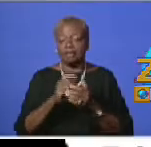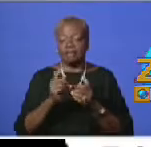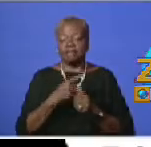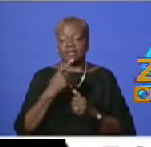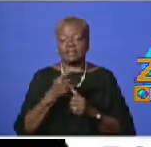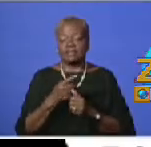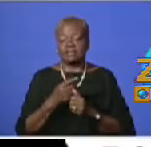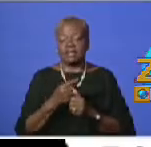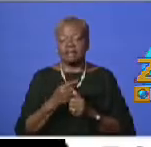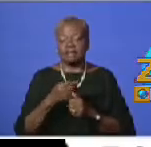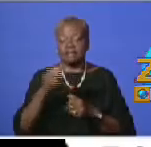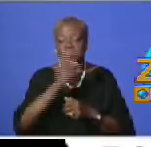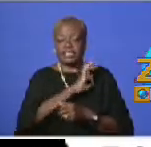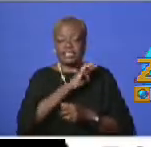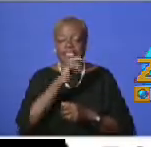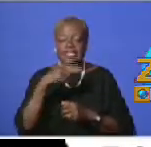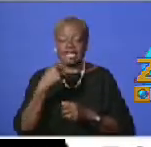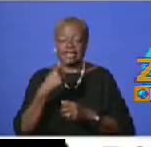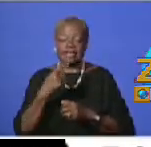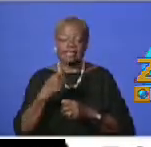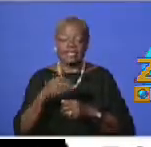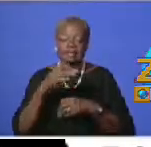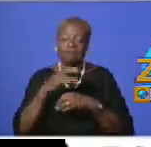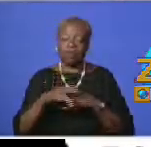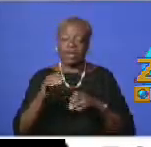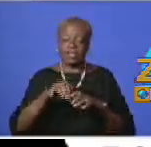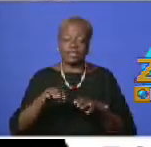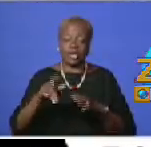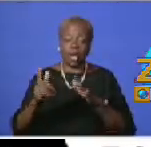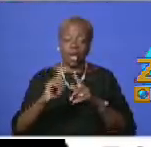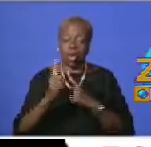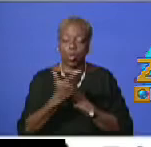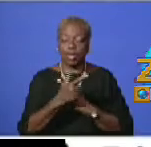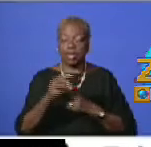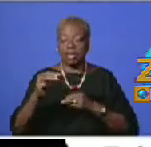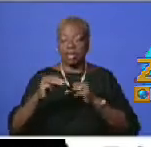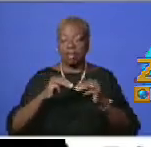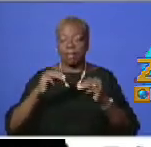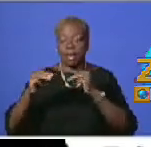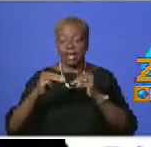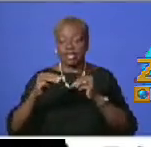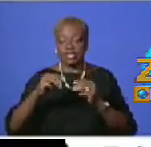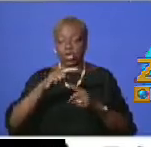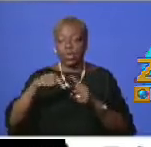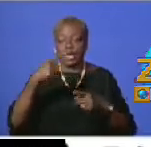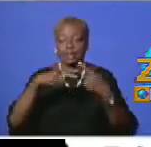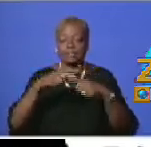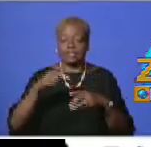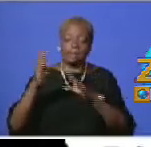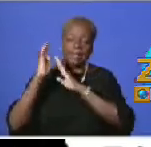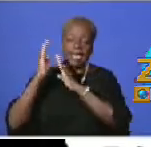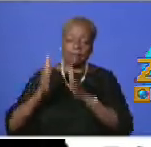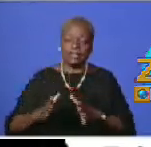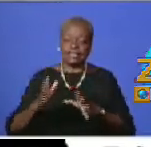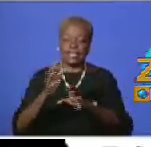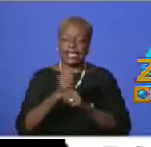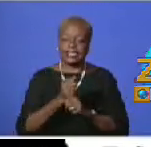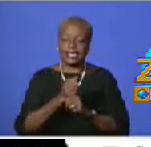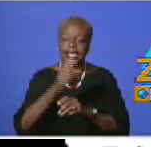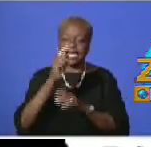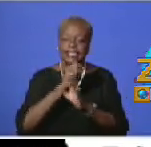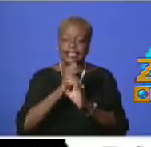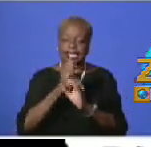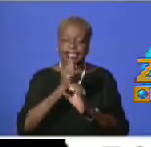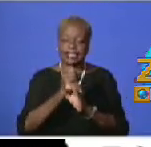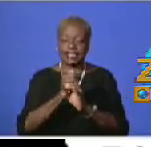but Ferguson acknowledged there's a void in the local market when it comes to Bahamians catching taxis. You would have been able